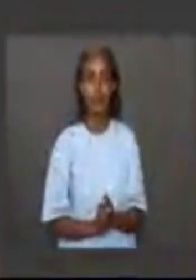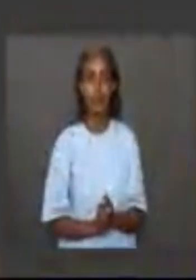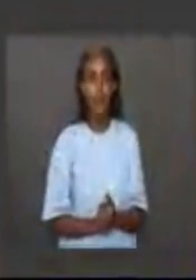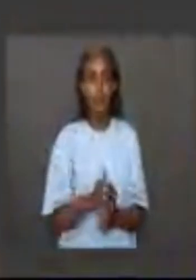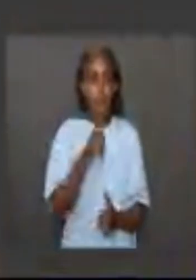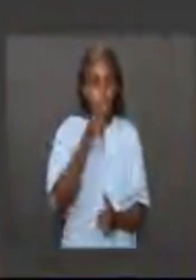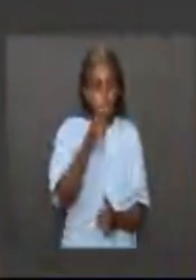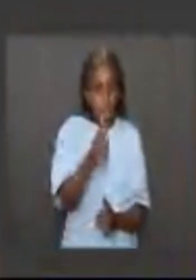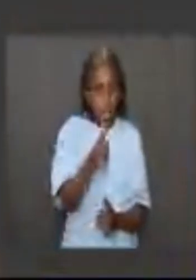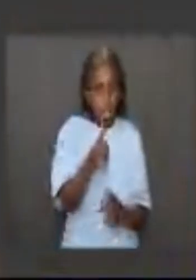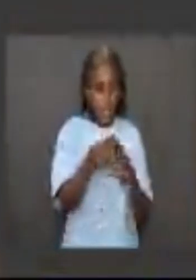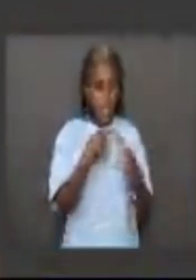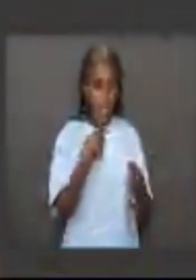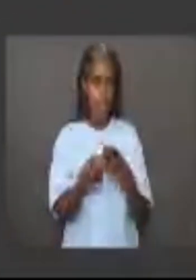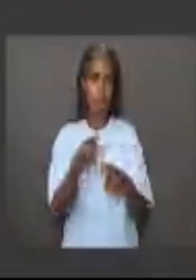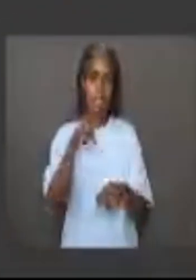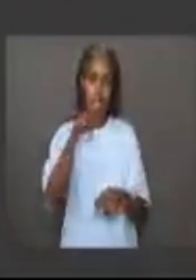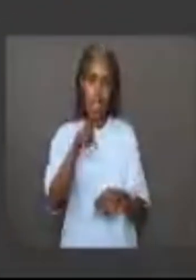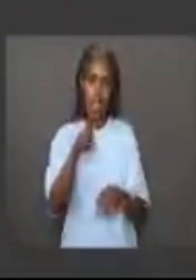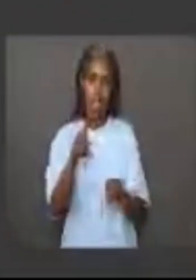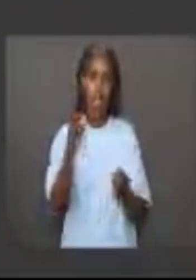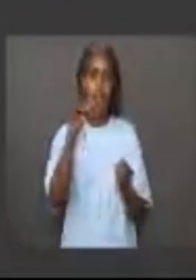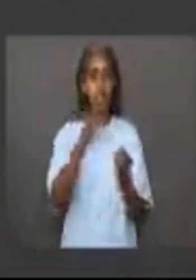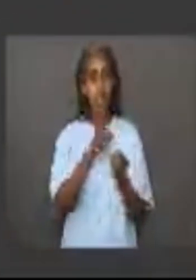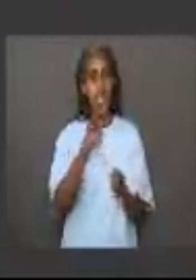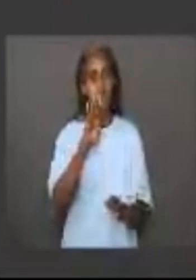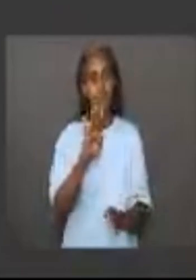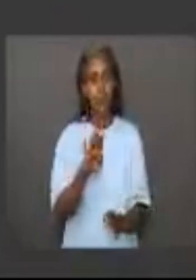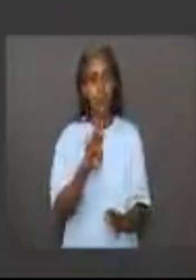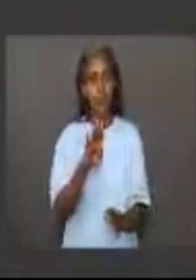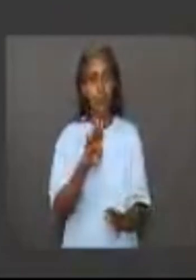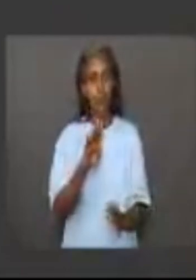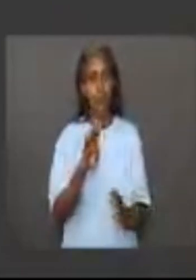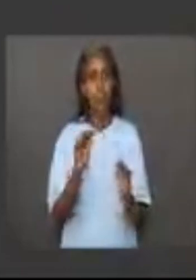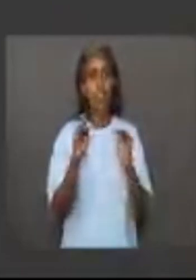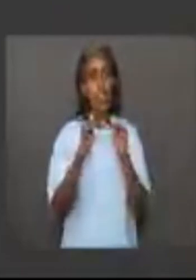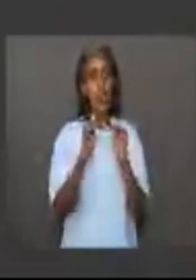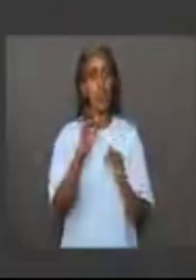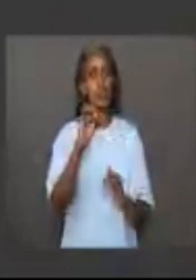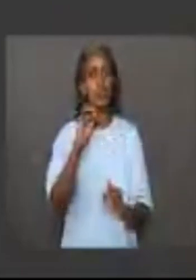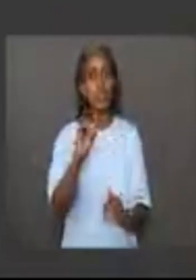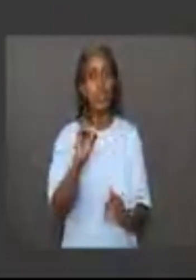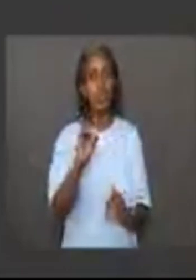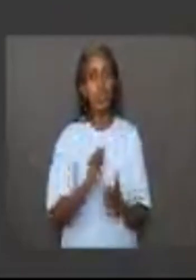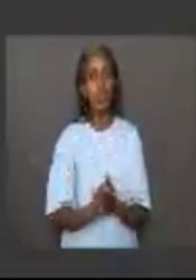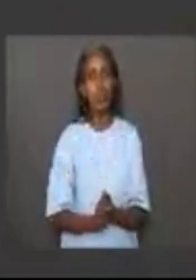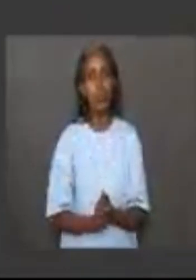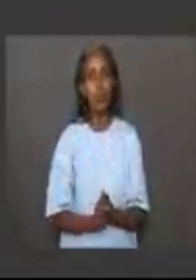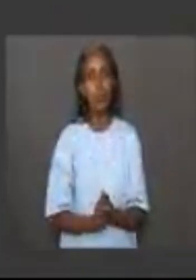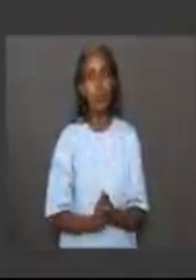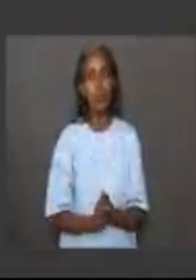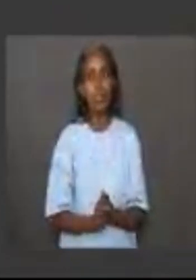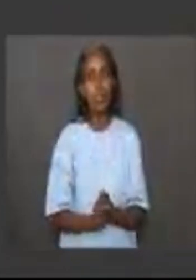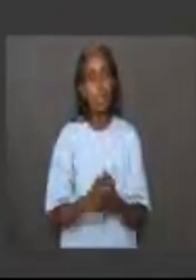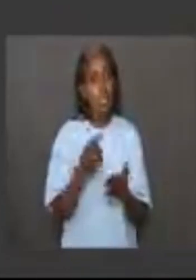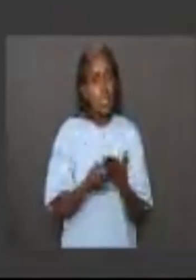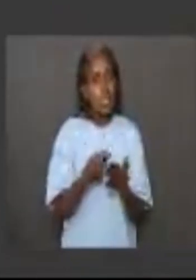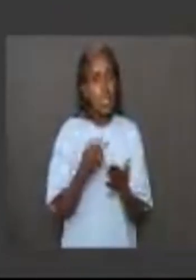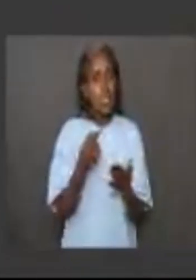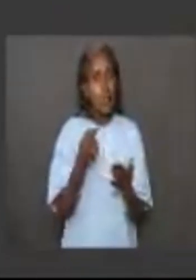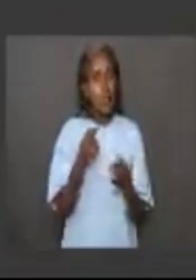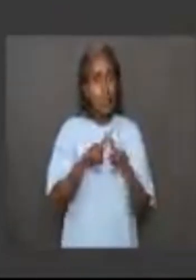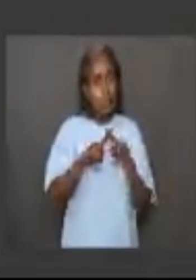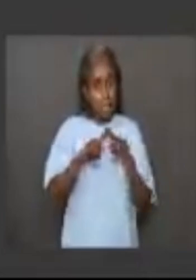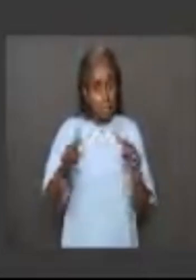A times x plus b equals 0 is a particular